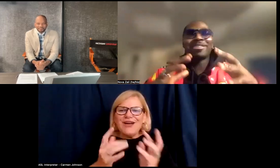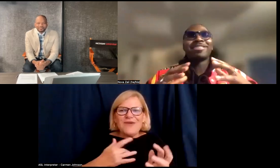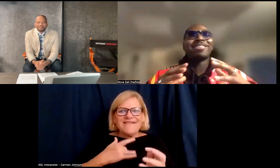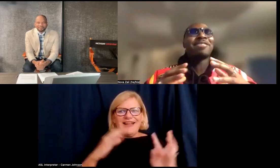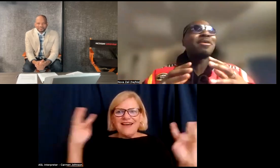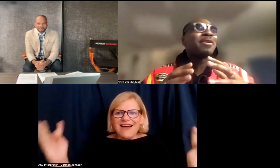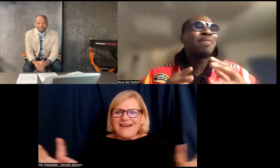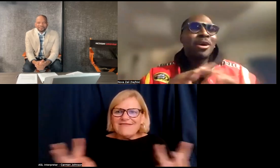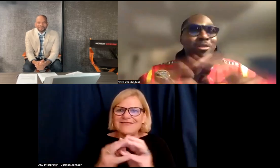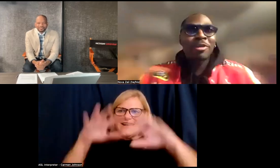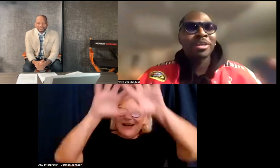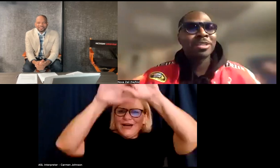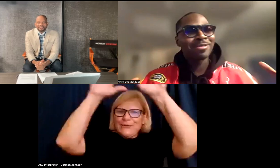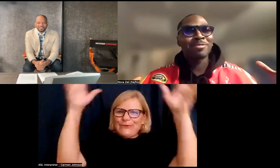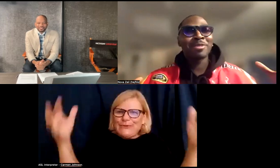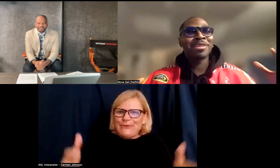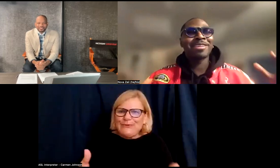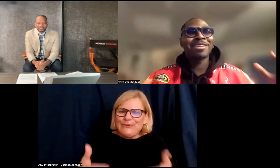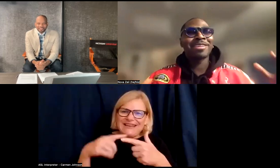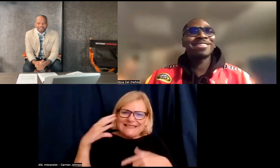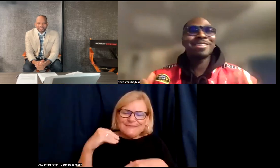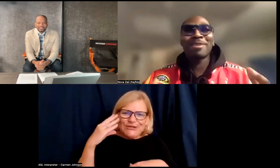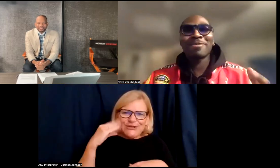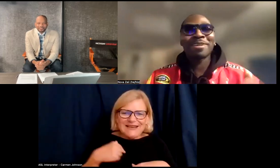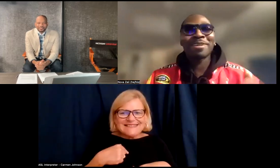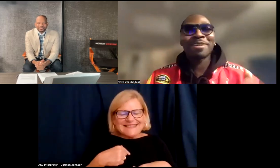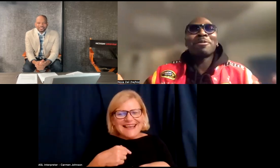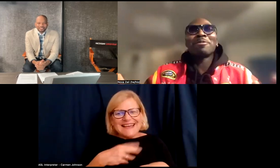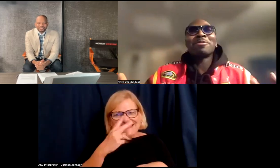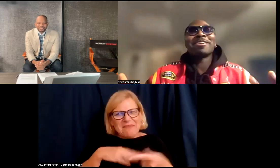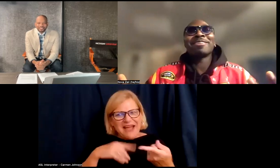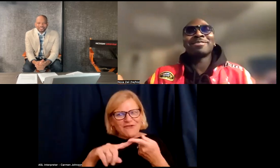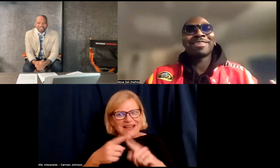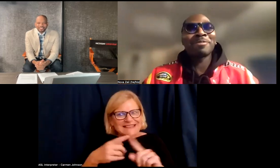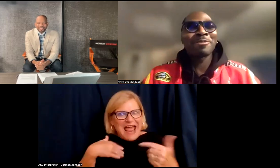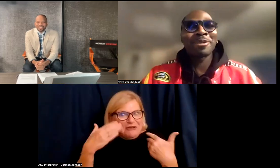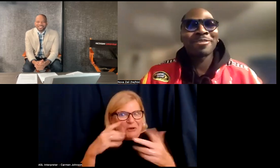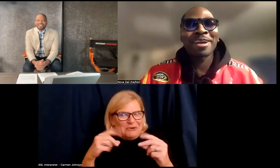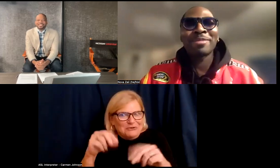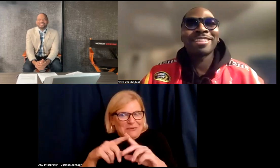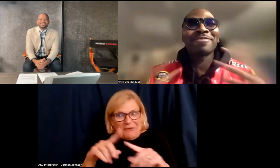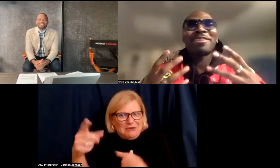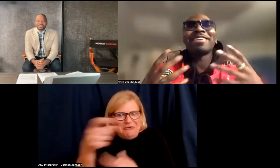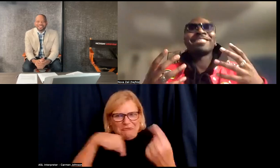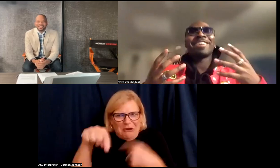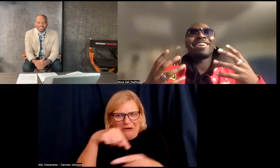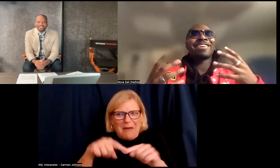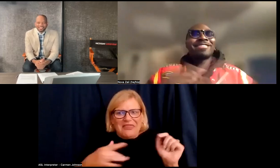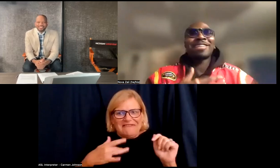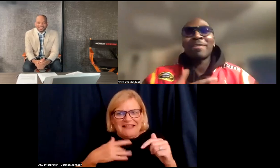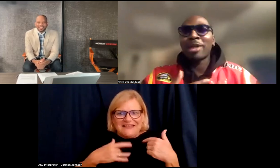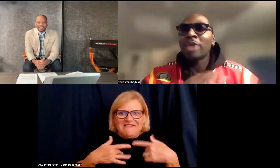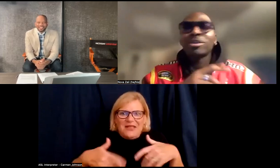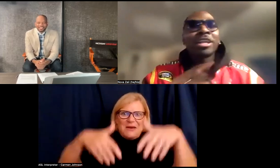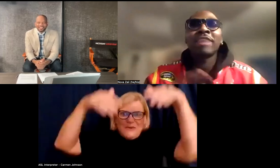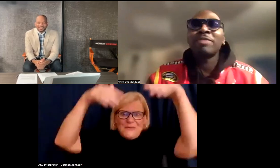intimate, you know, but also very expansive experience. And I used to like seeing my friend. I don't even know what we were doing under there. It was just like we were running around, but like the feeling is like that just